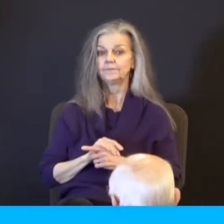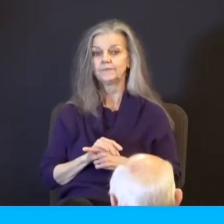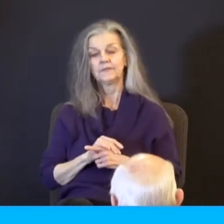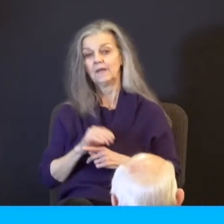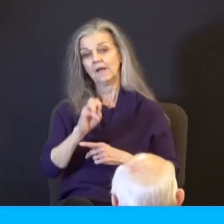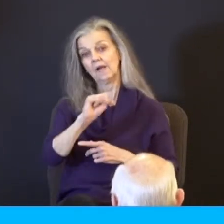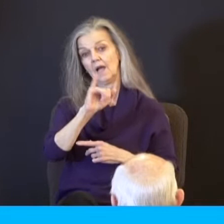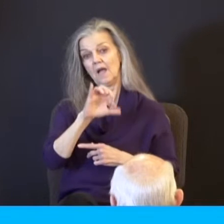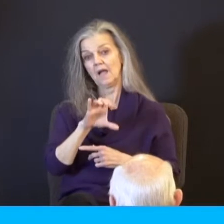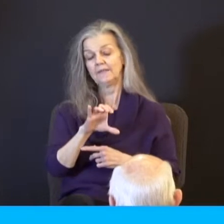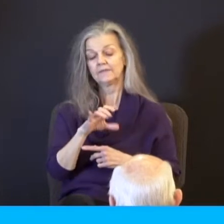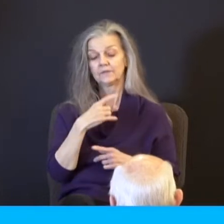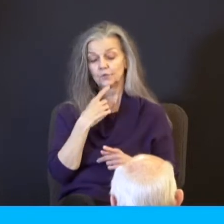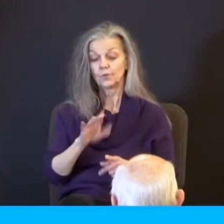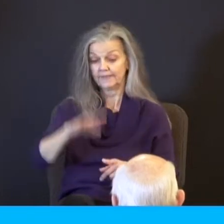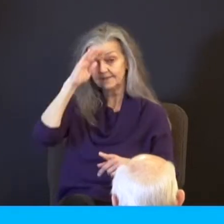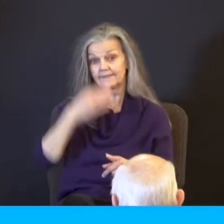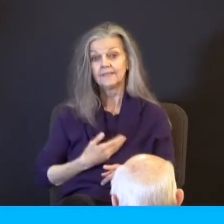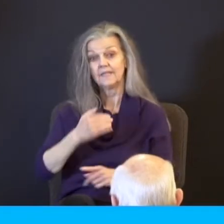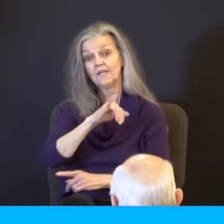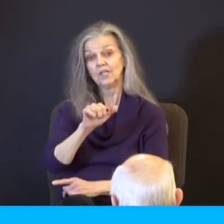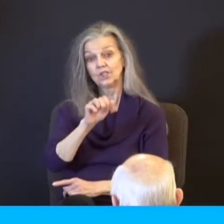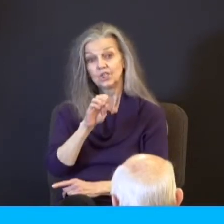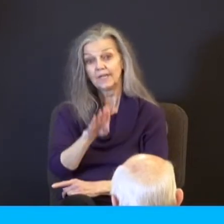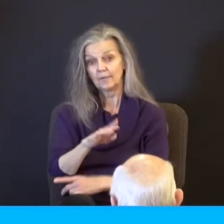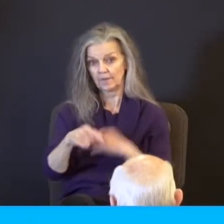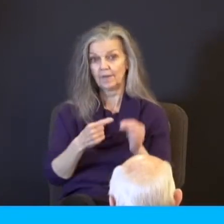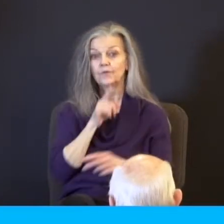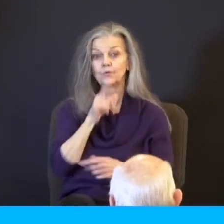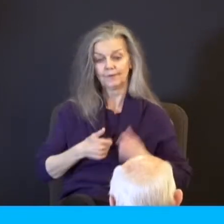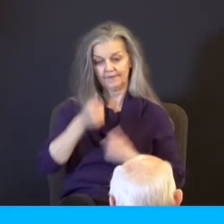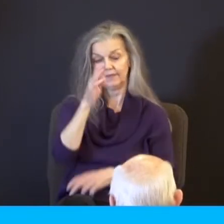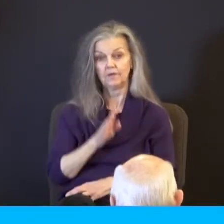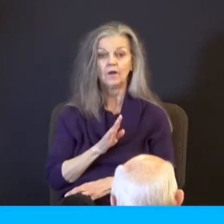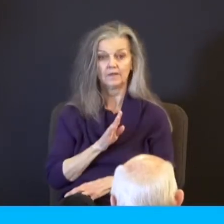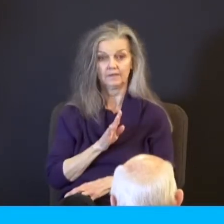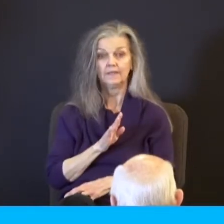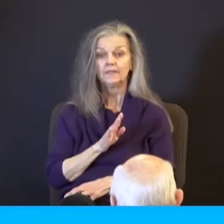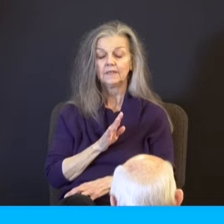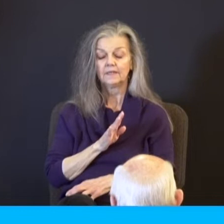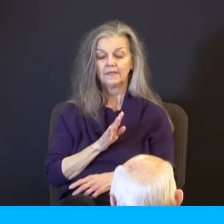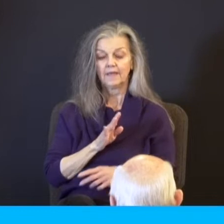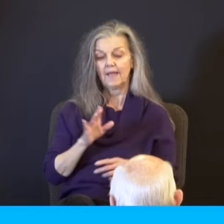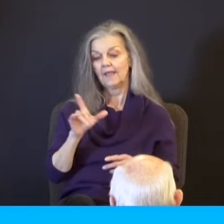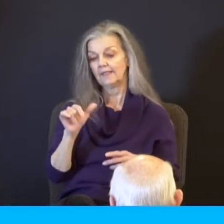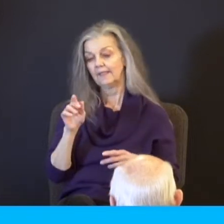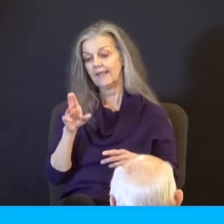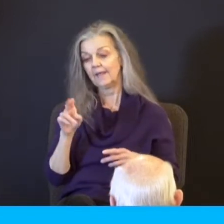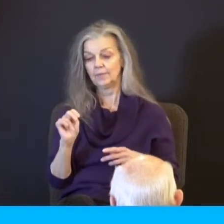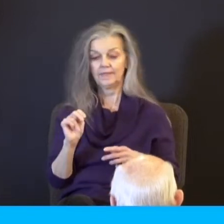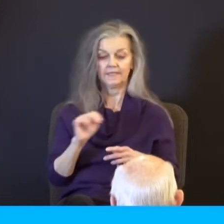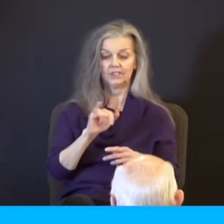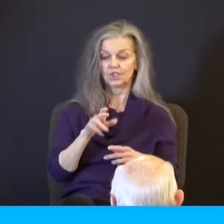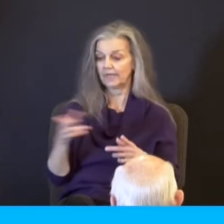Isaac gave knowledge to Esau and Jacob of the true and living God. So much so that when Jacob was there with Laban and they were kind of making an agreement, he swore by the